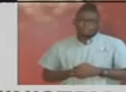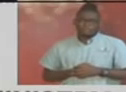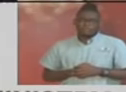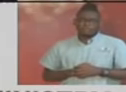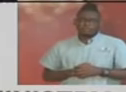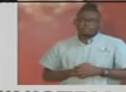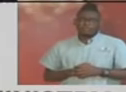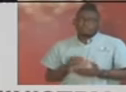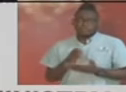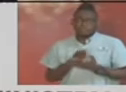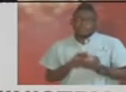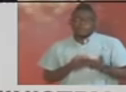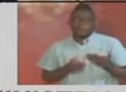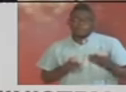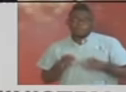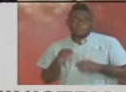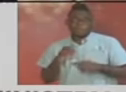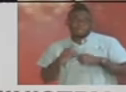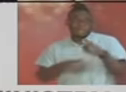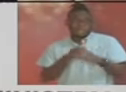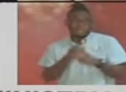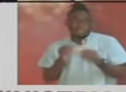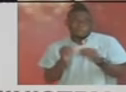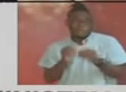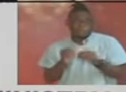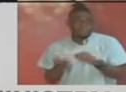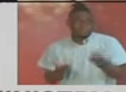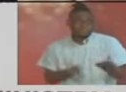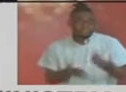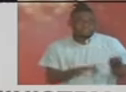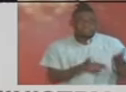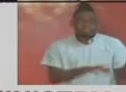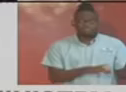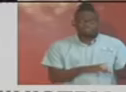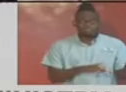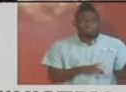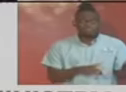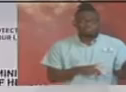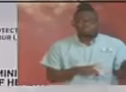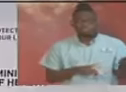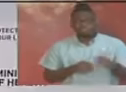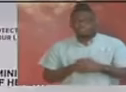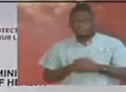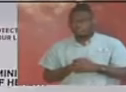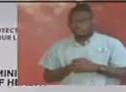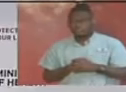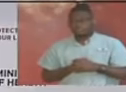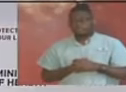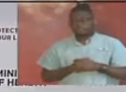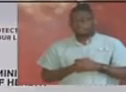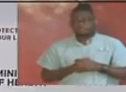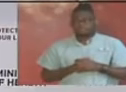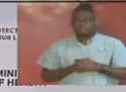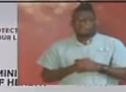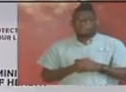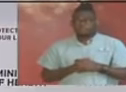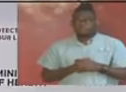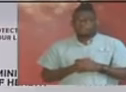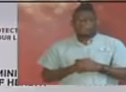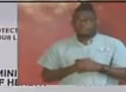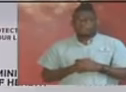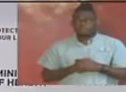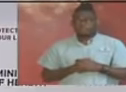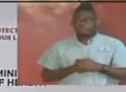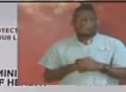being more, has a higher case fatality rate. Thank you, CMO and Dr. Indar. We go to a